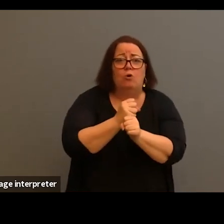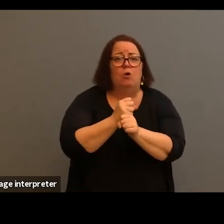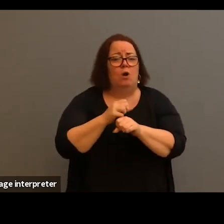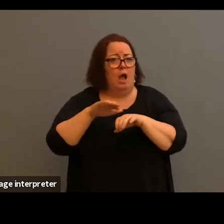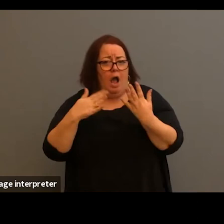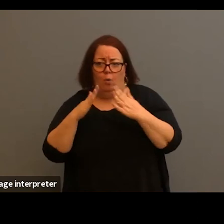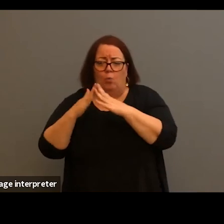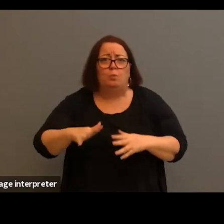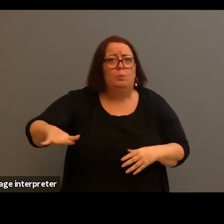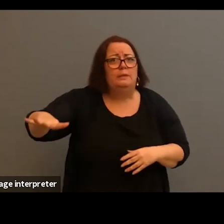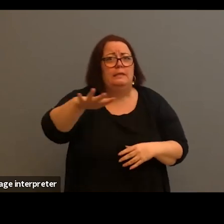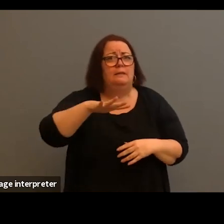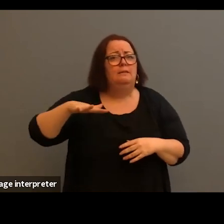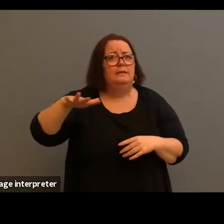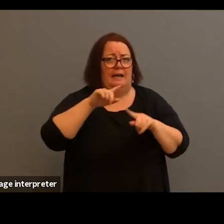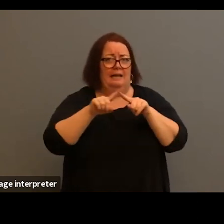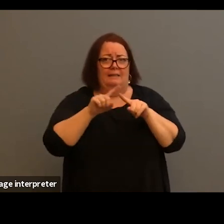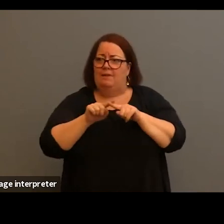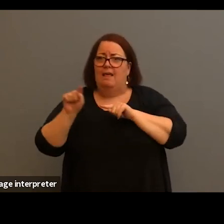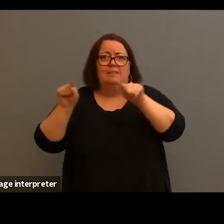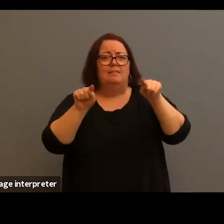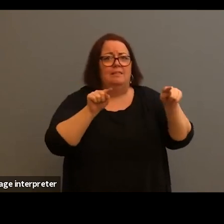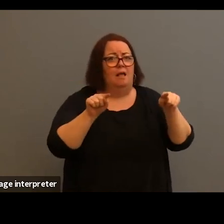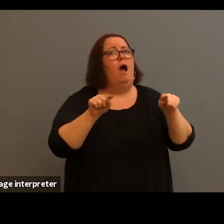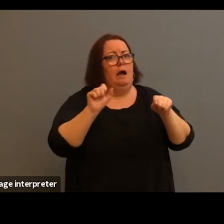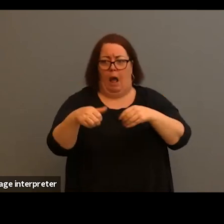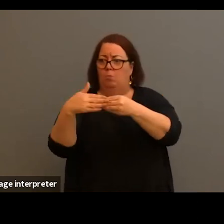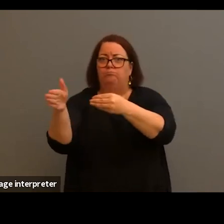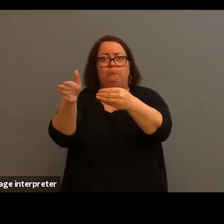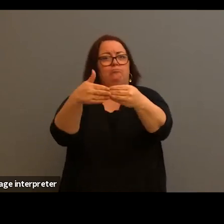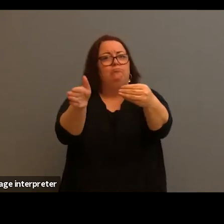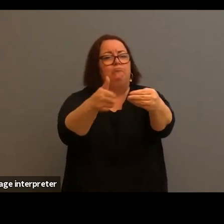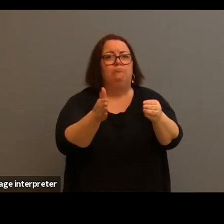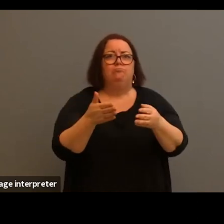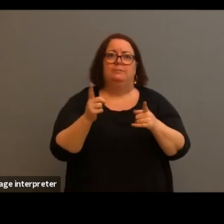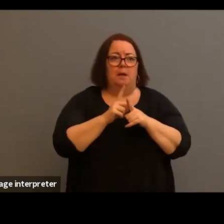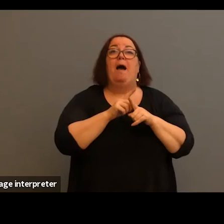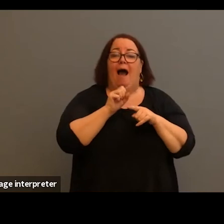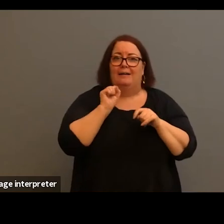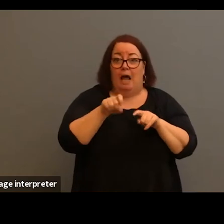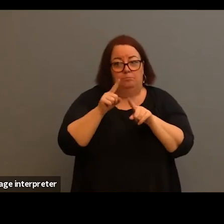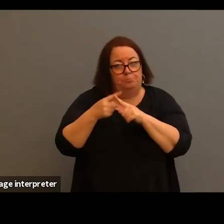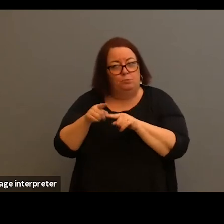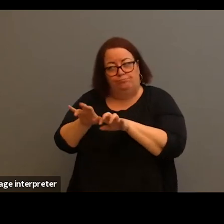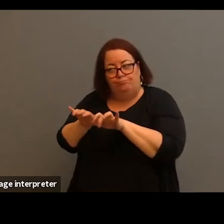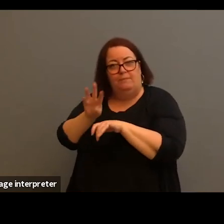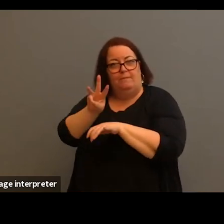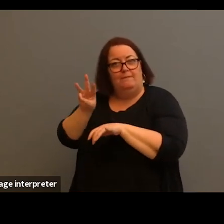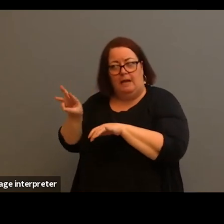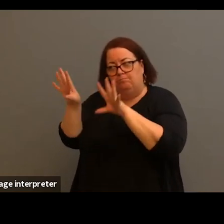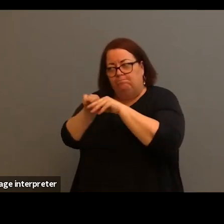talking about the data as reflected in the means of implementation. When it